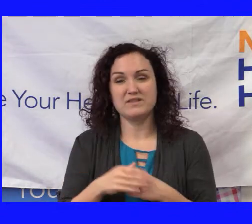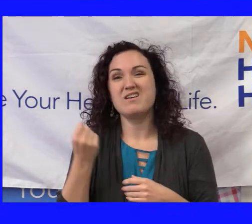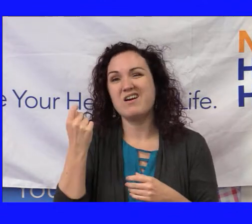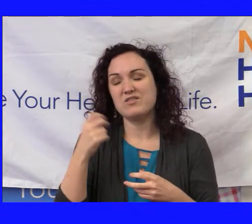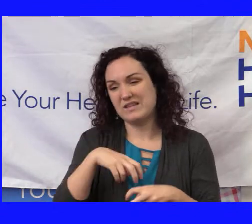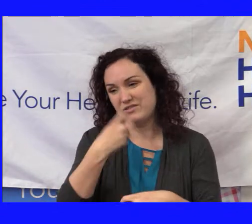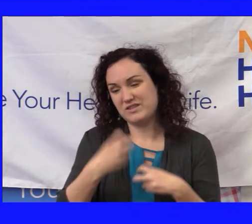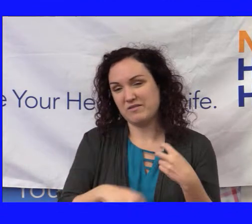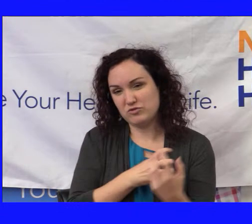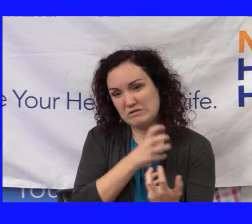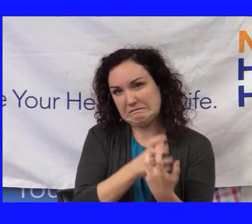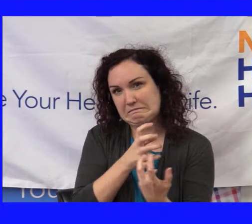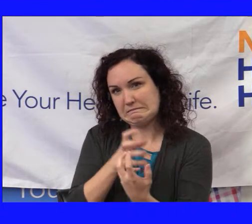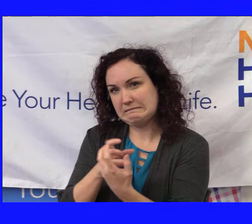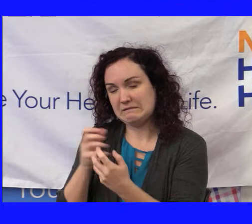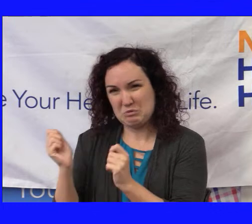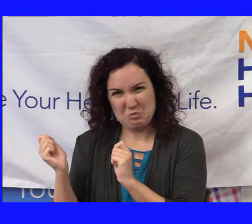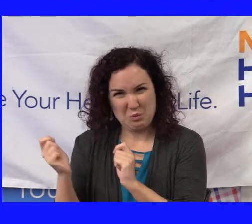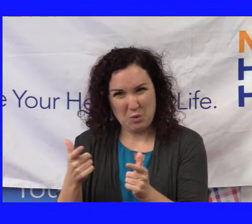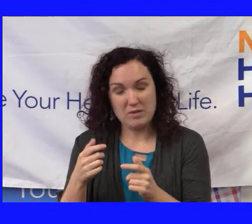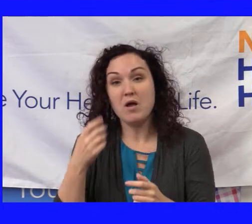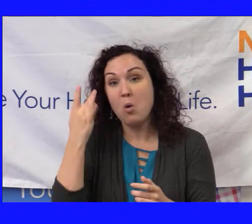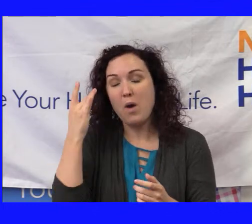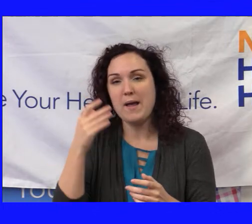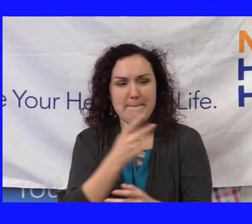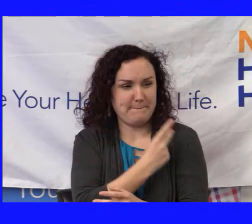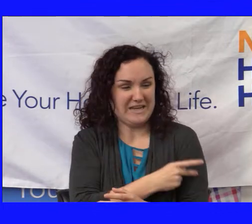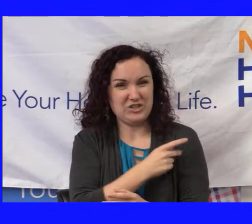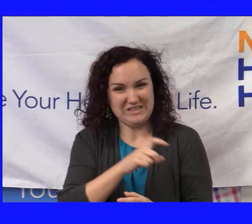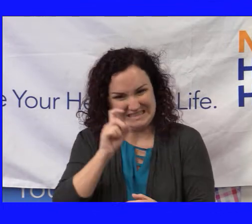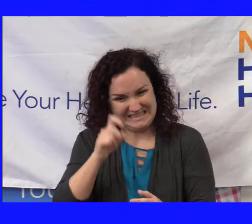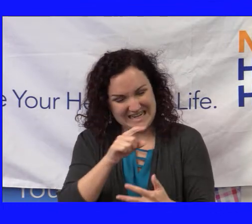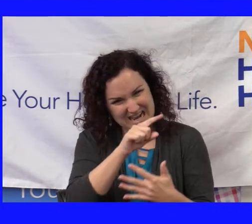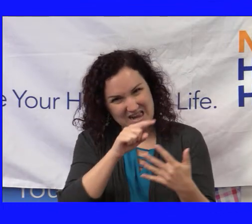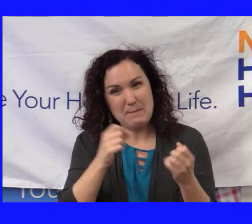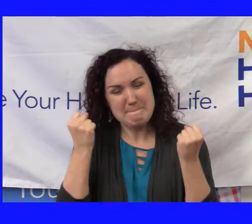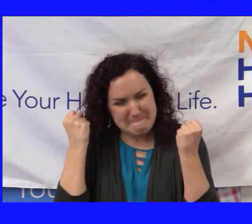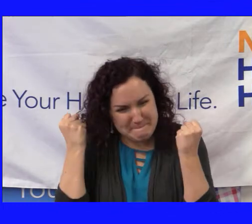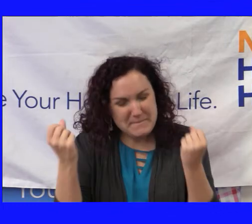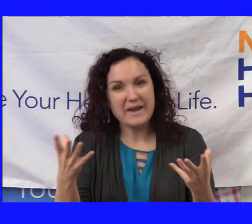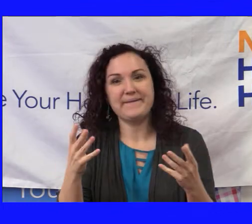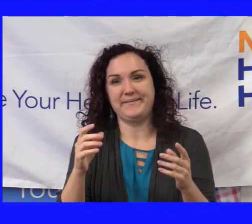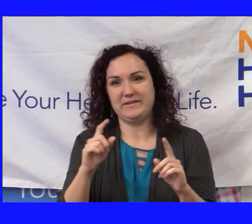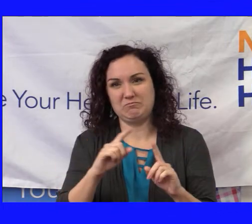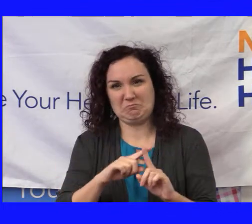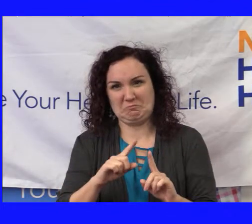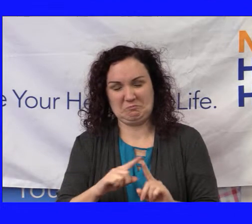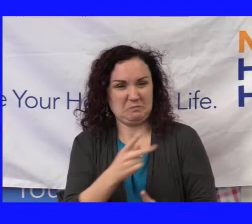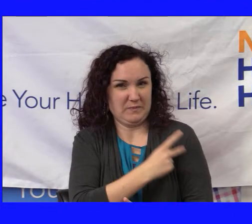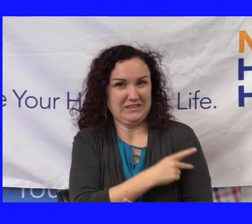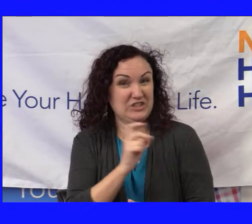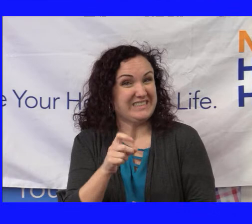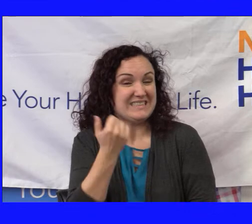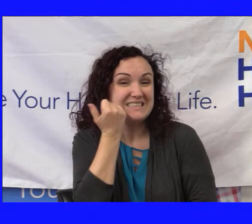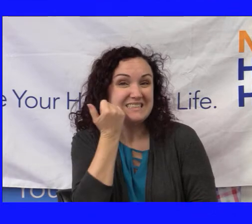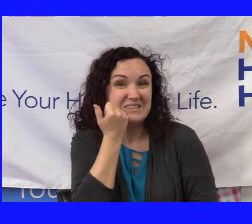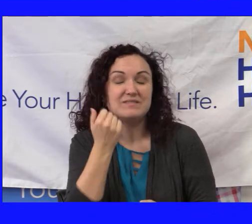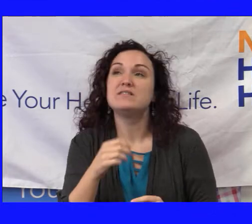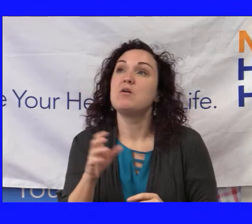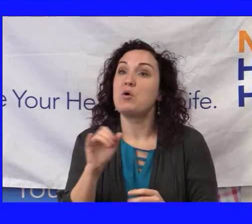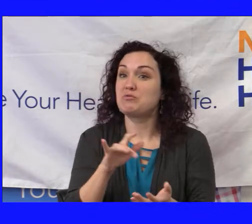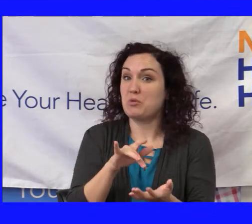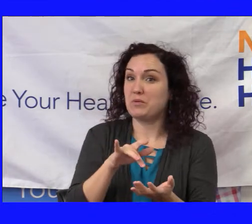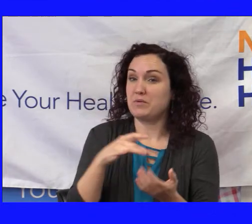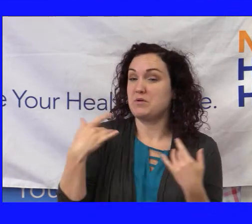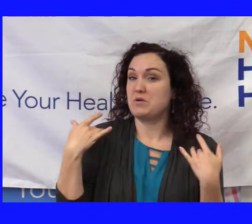that because of how many patients need our services, and the motto that we have at H&H, which is to take care of people regardless